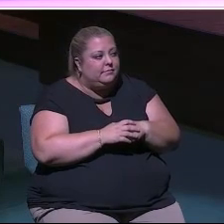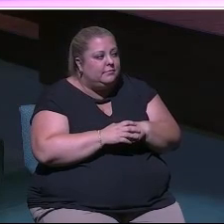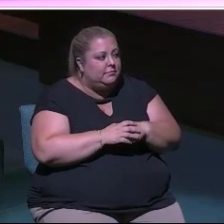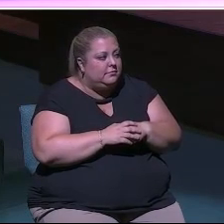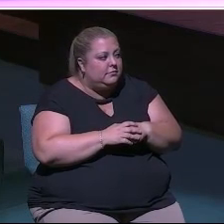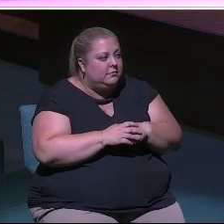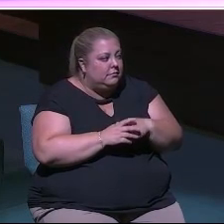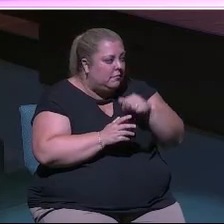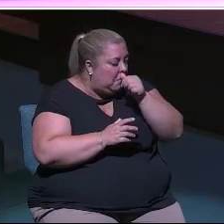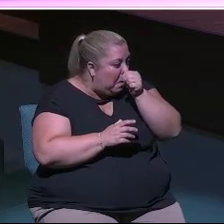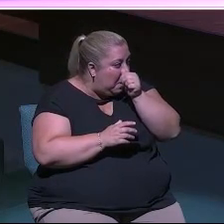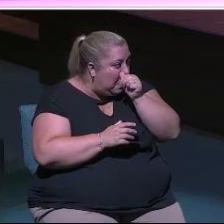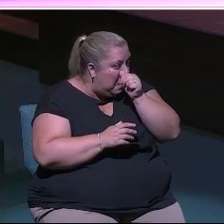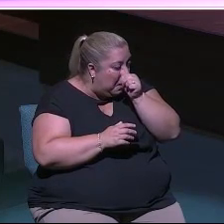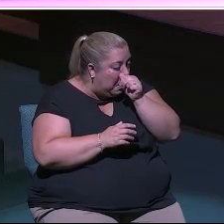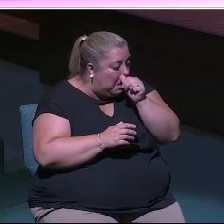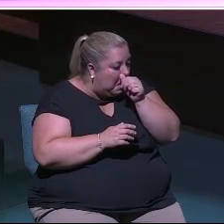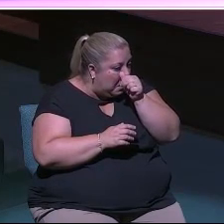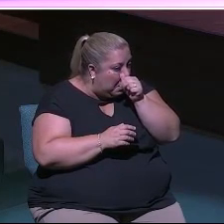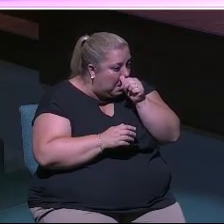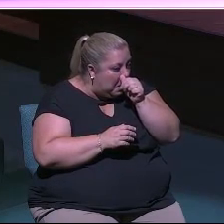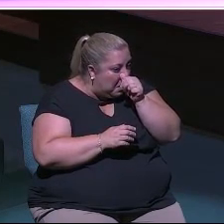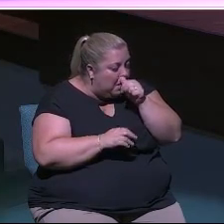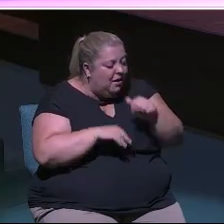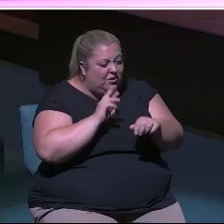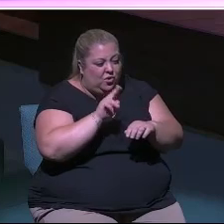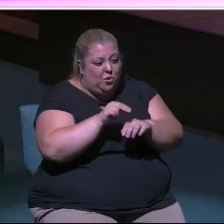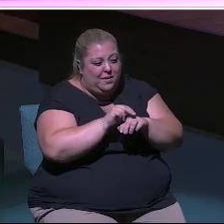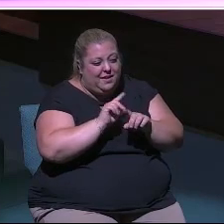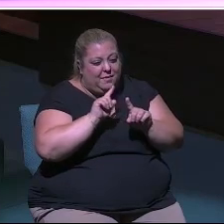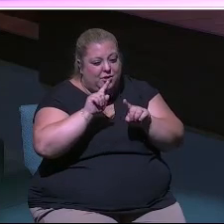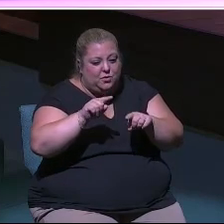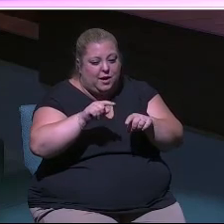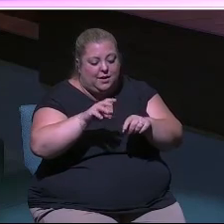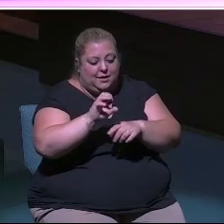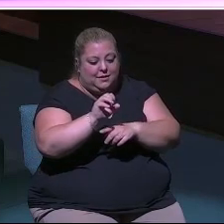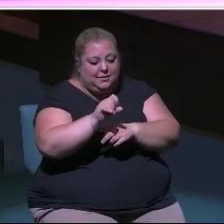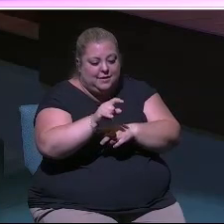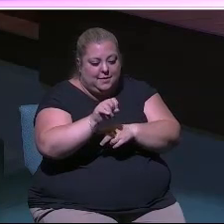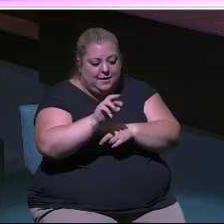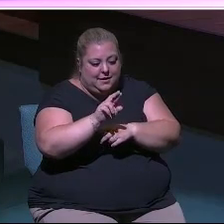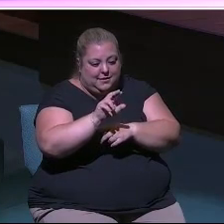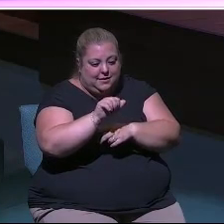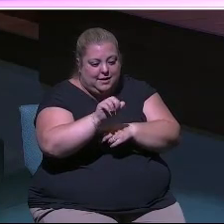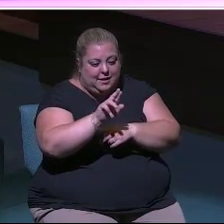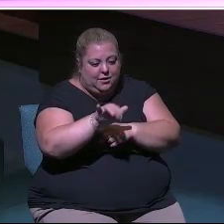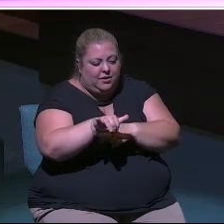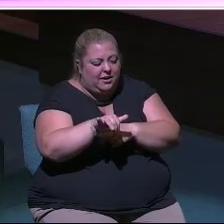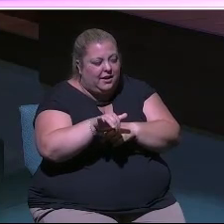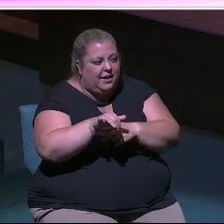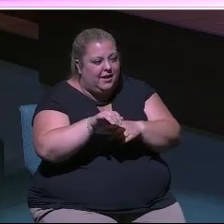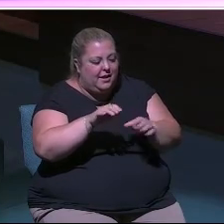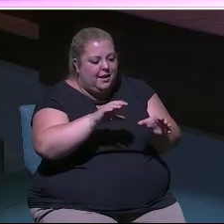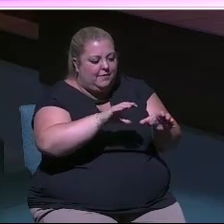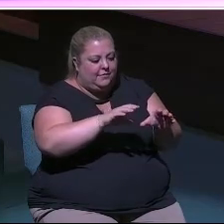typically they're going to take you out and put you in a cemetery and go put a headstone up. What will your headstone